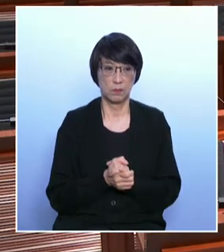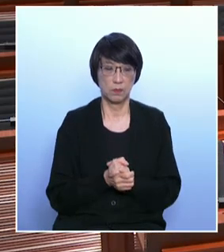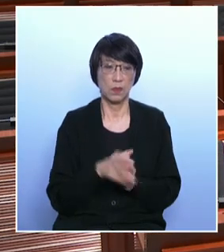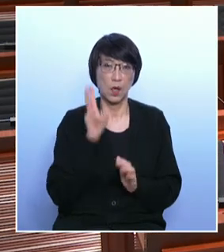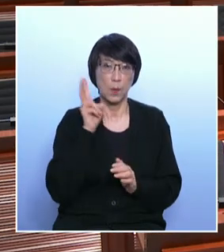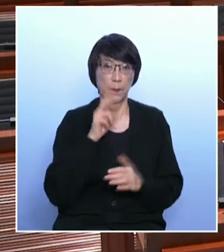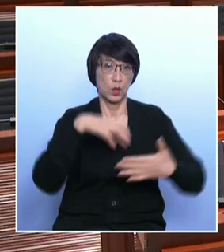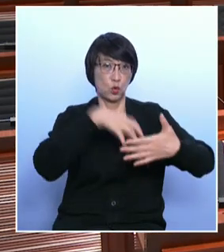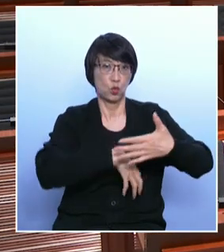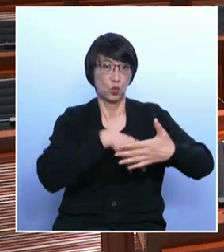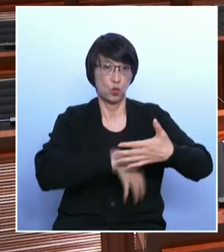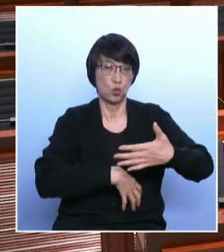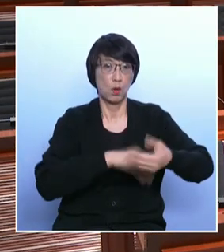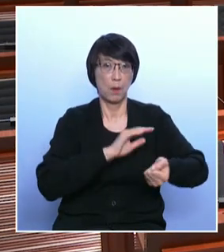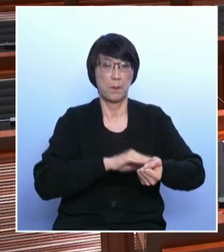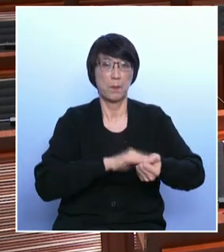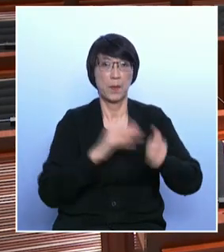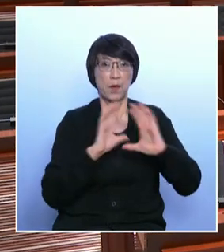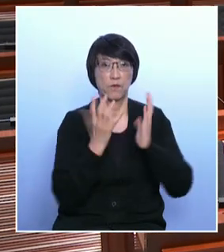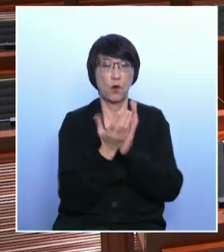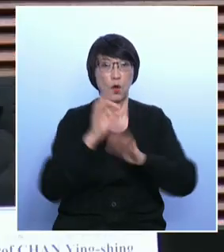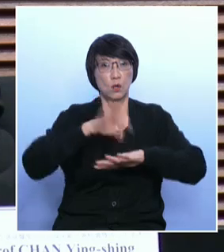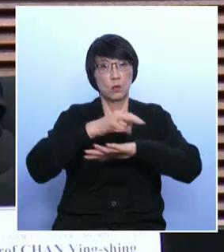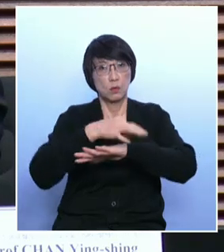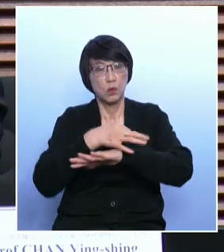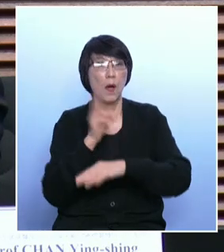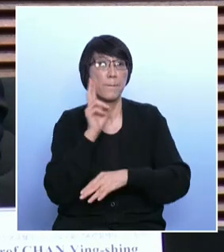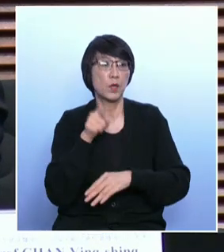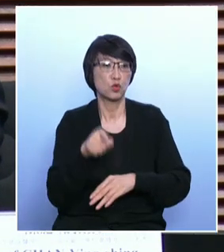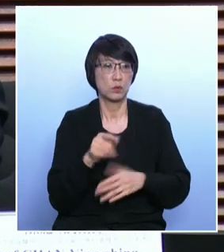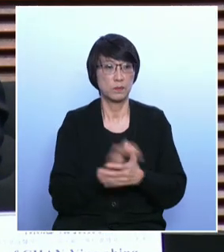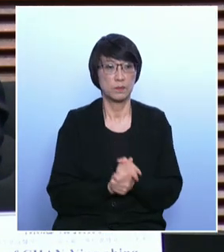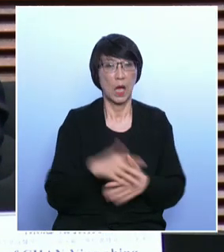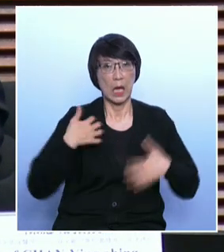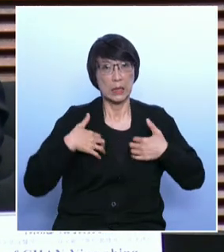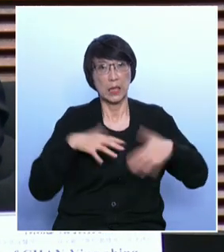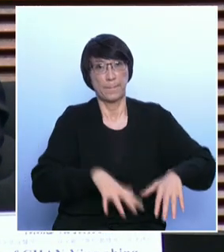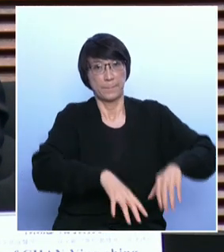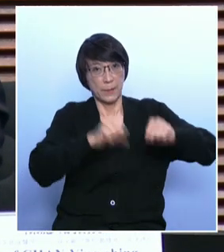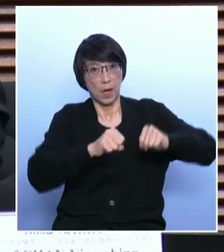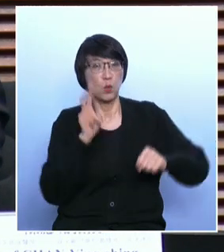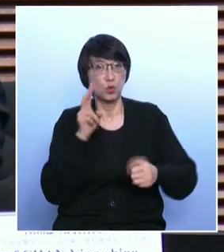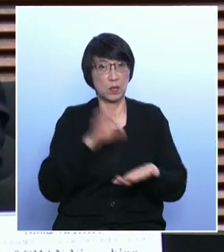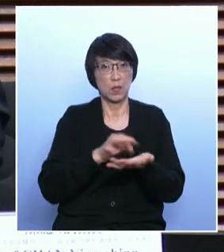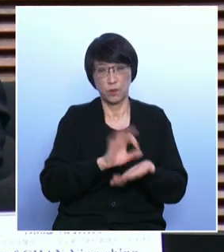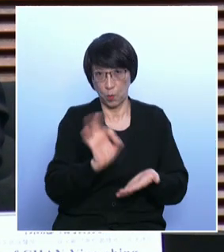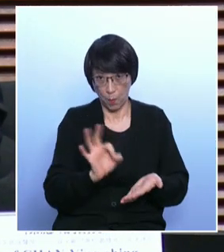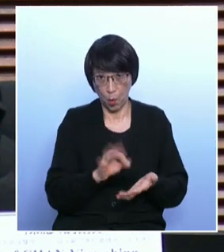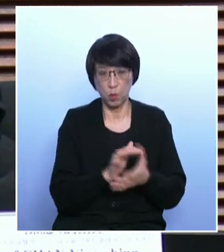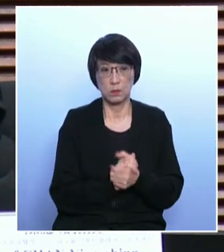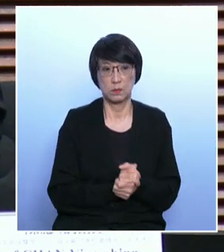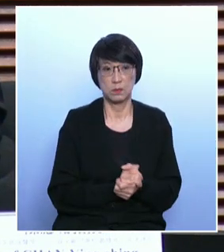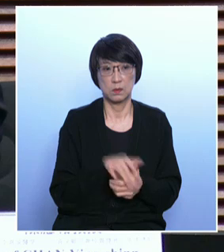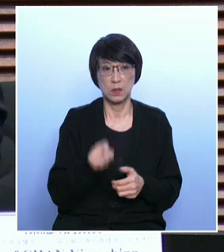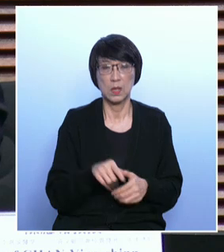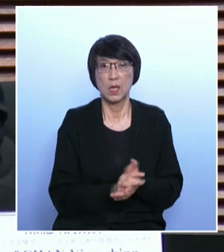or are there teachers? Well, not just teaching. Actually, for first aid,